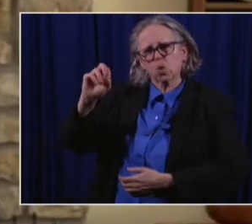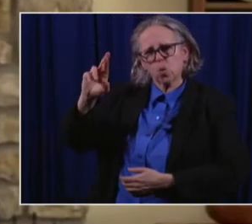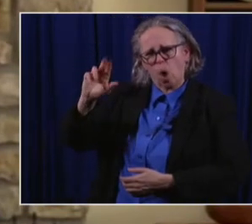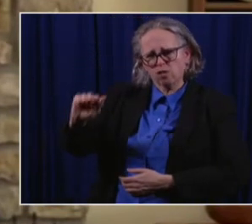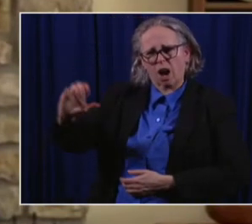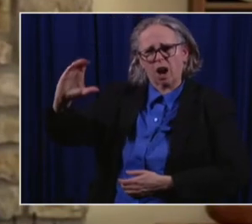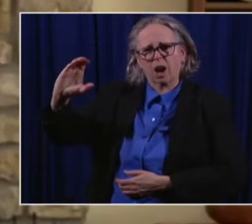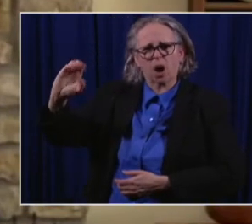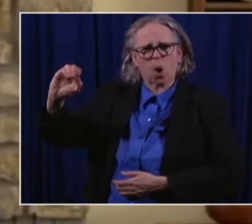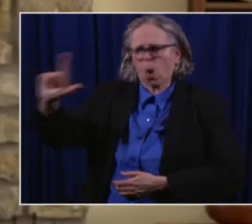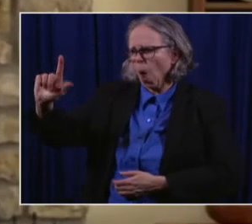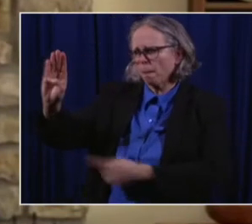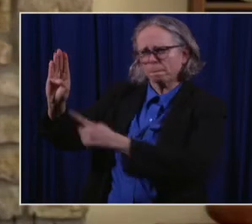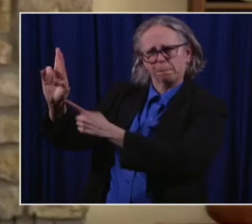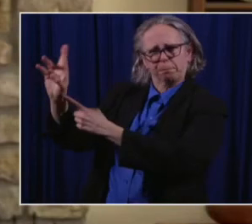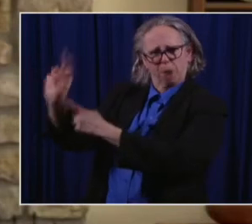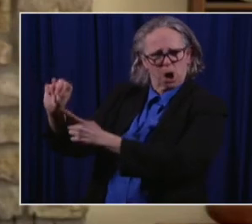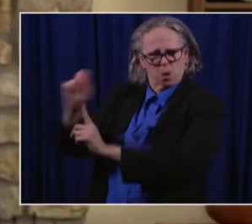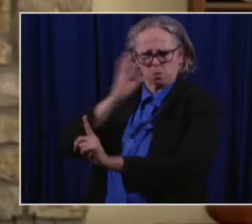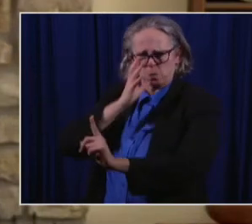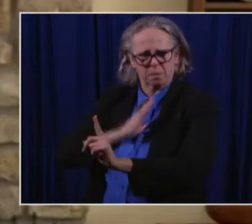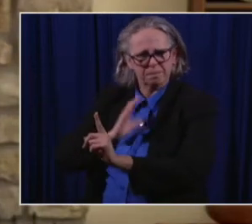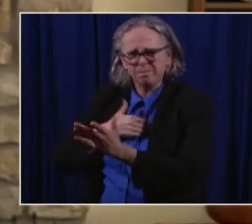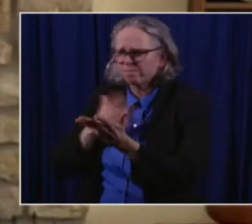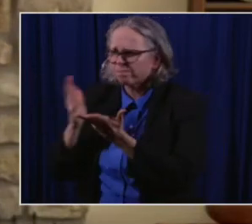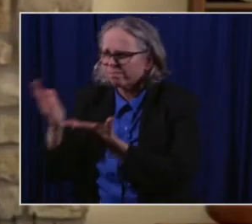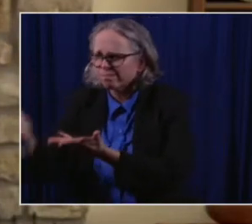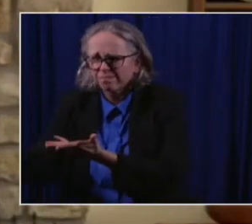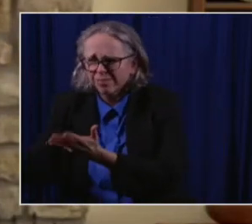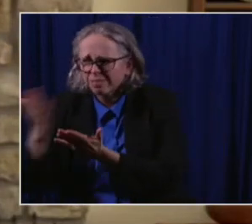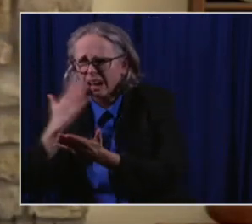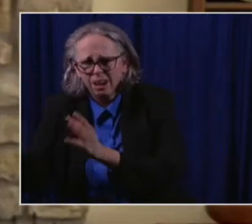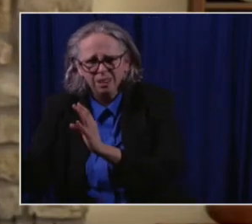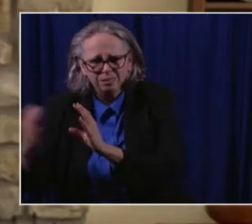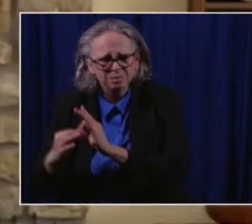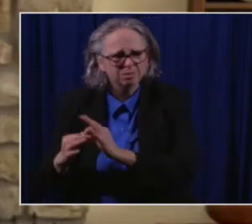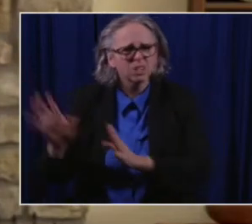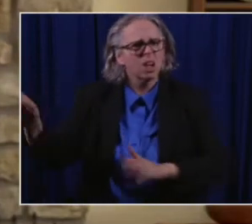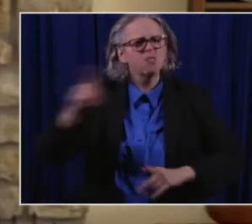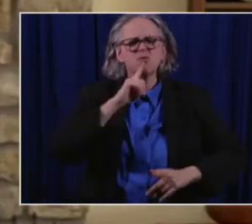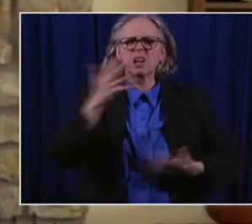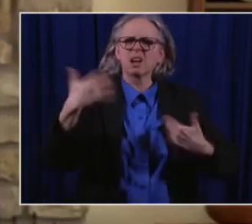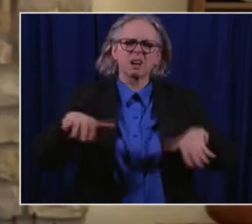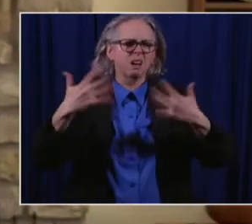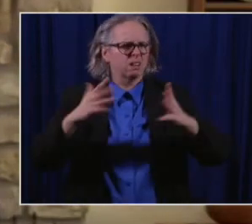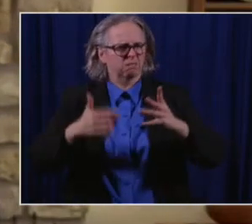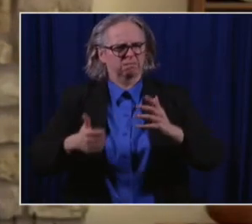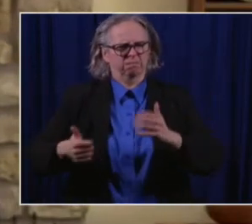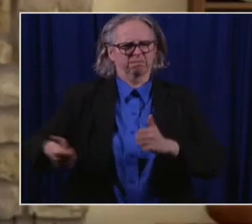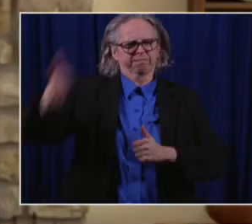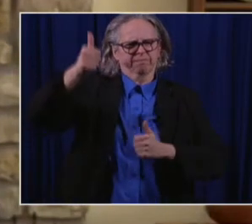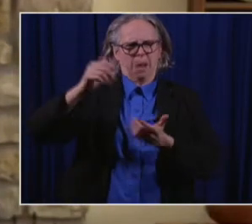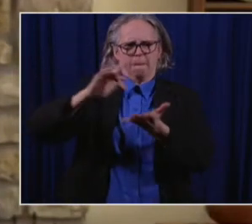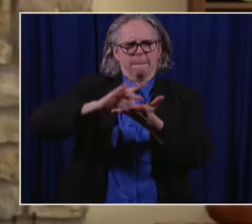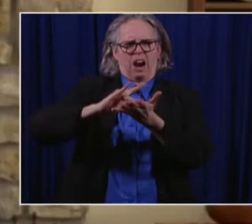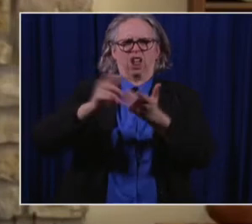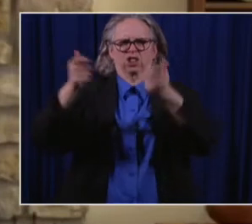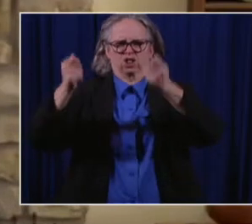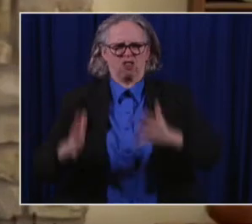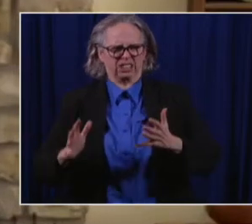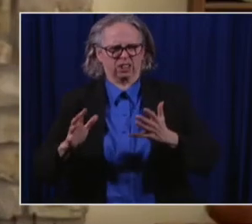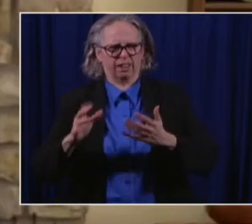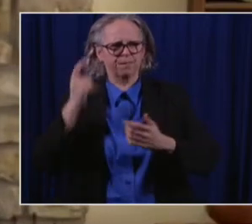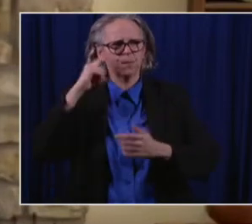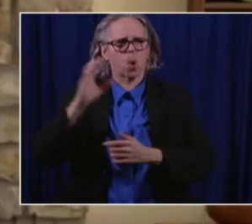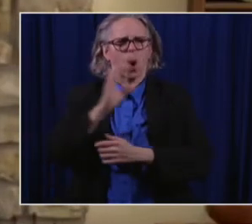last night on the phone. Dr. Colburn is the Associate Medical Director for Clinical Epidemiology at the